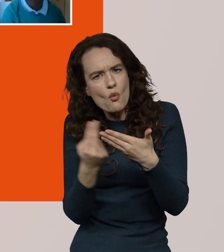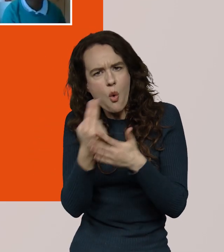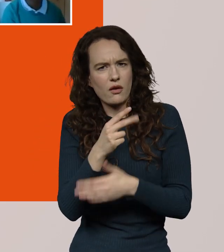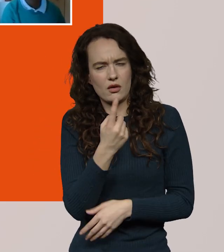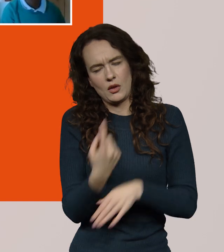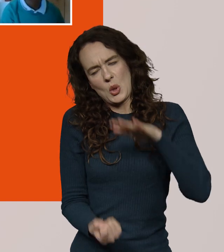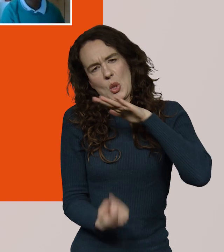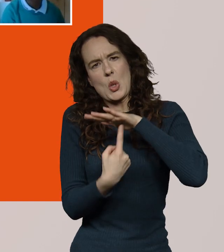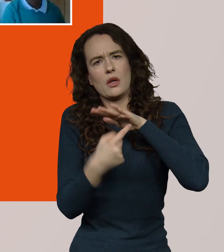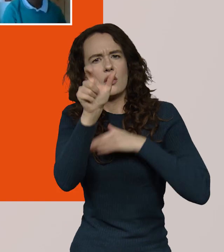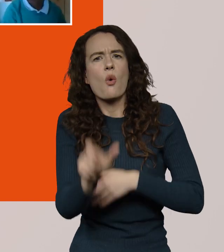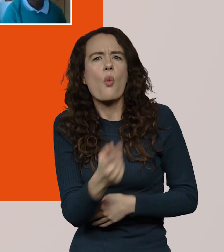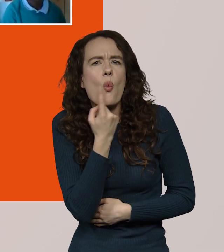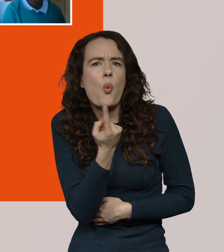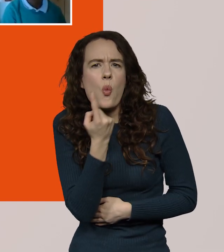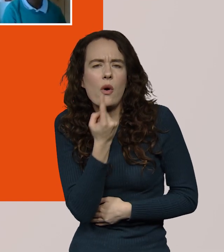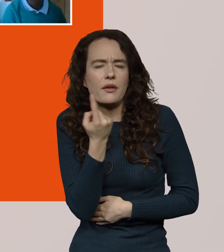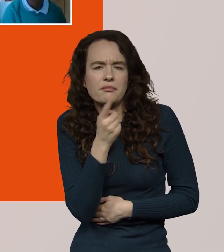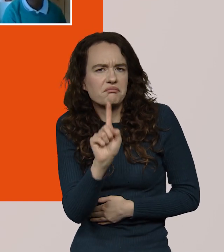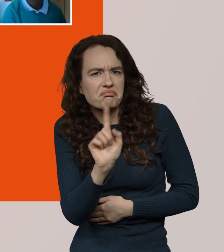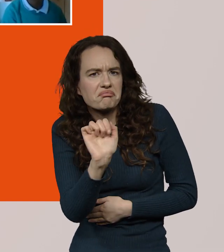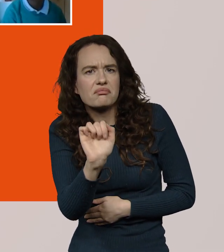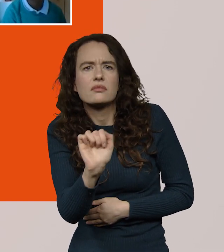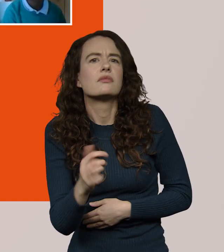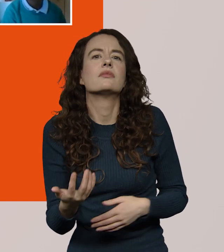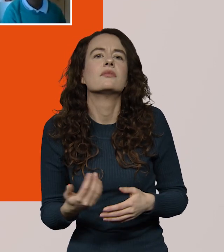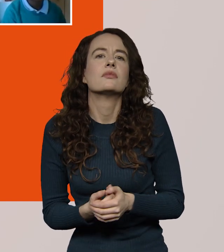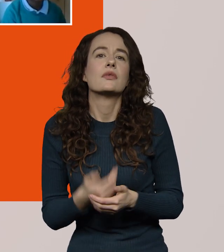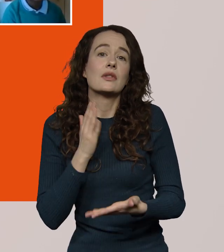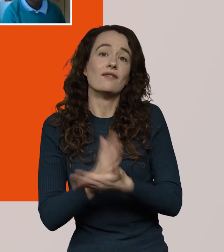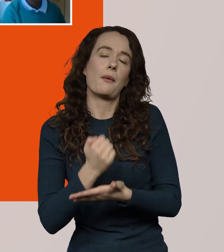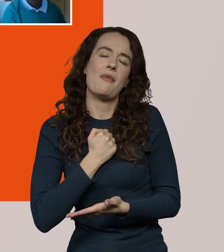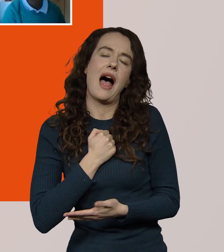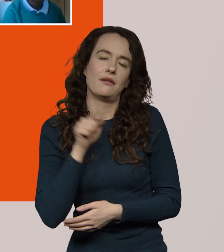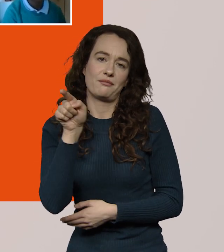School. Makanaka, should we start with you? Who have you put in your support balloon?